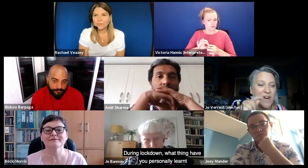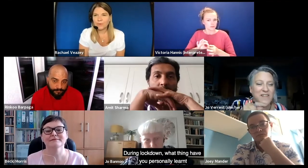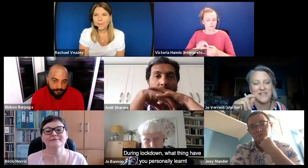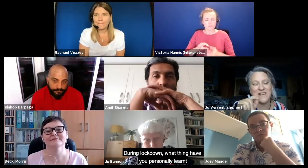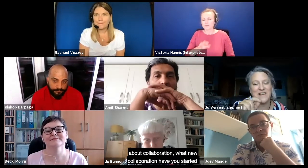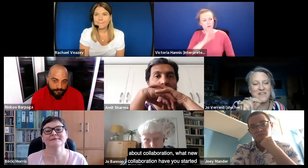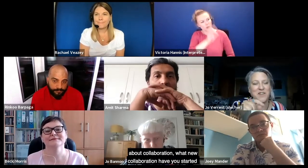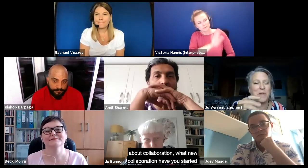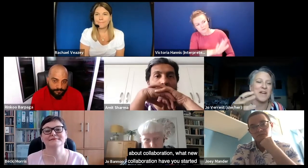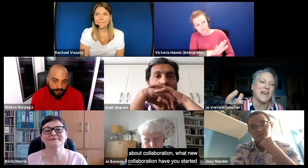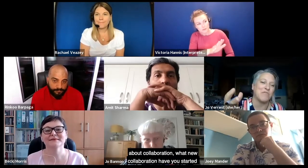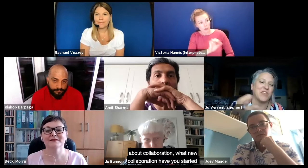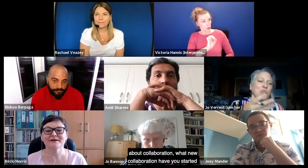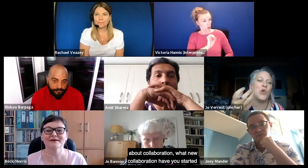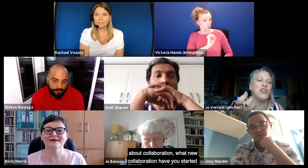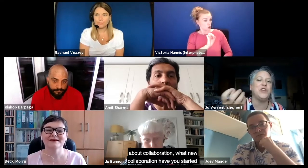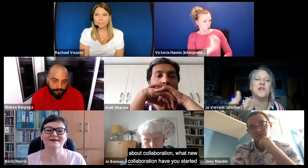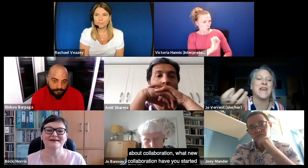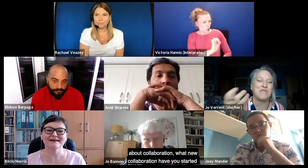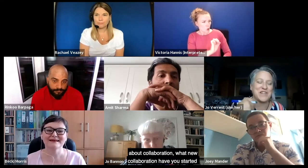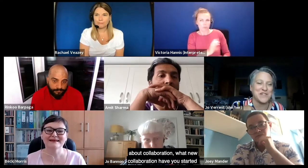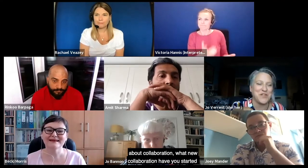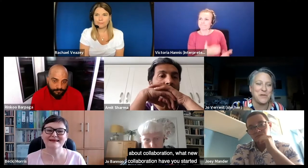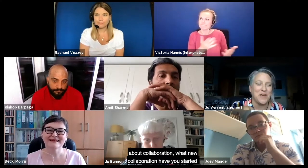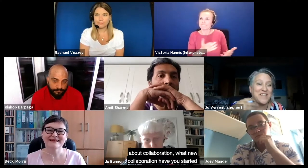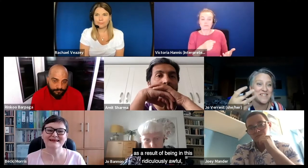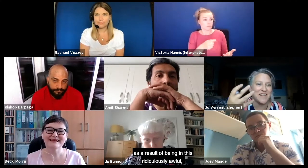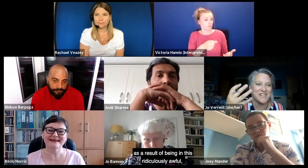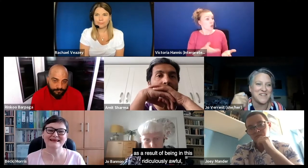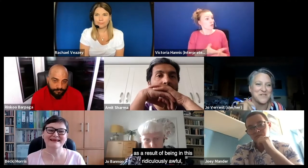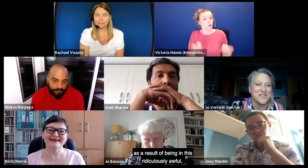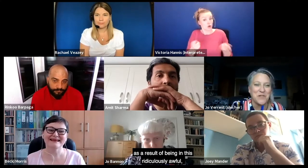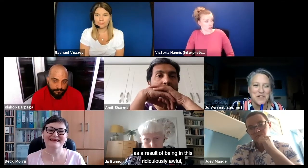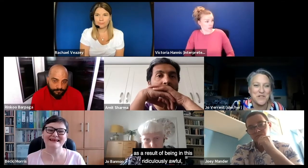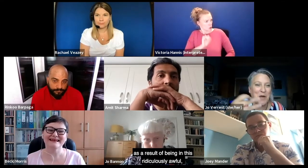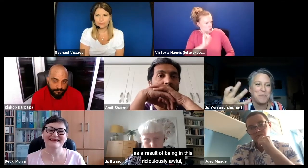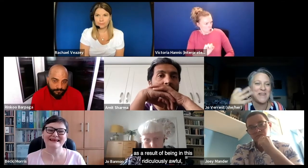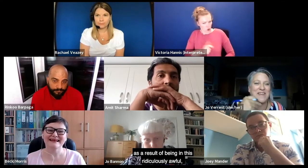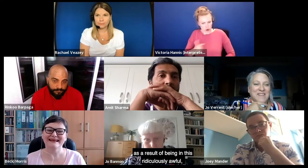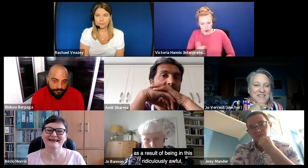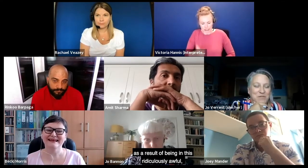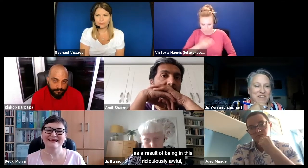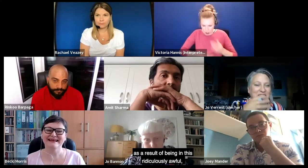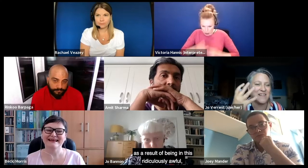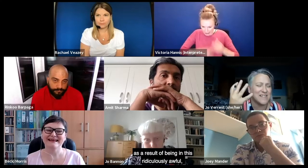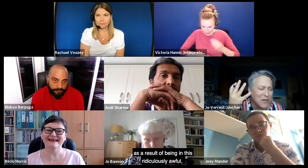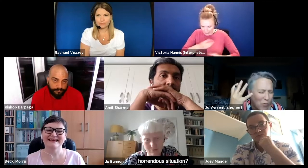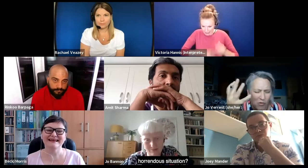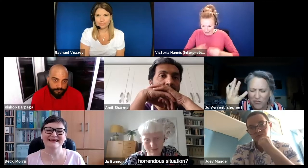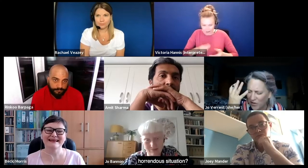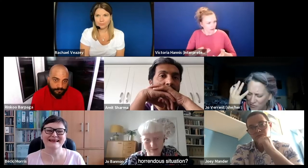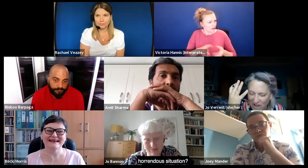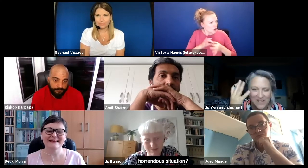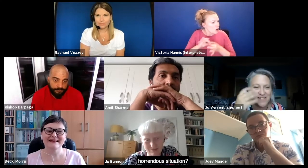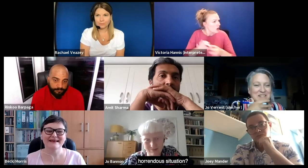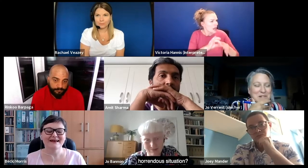you personally learned about collaboration? What new collaboration have you started as a result of being in this ridiculously